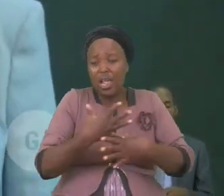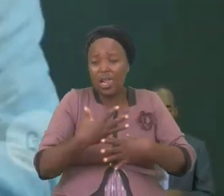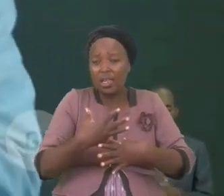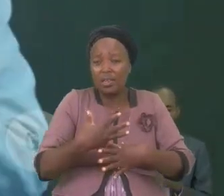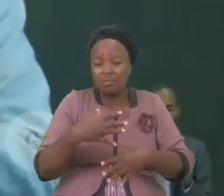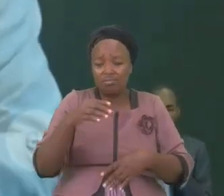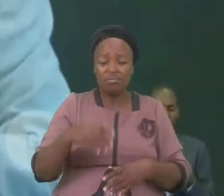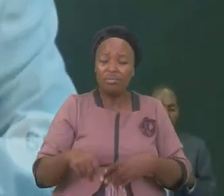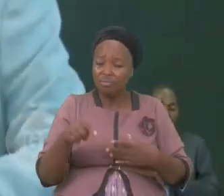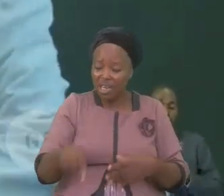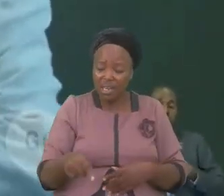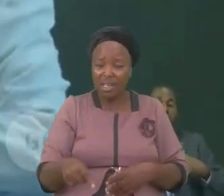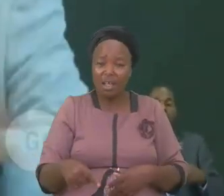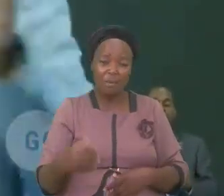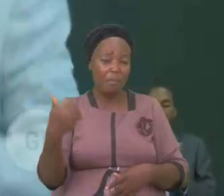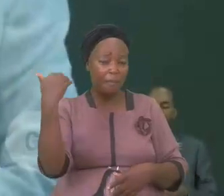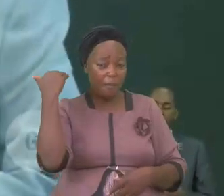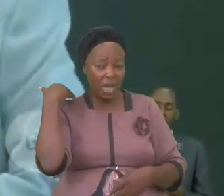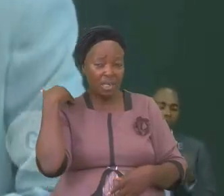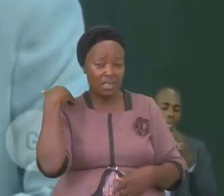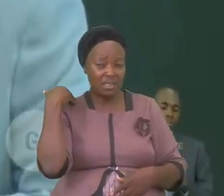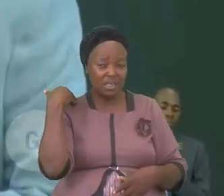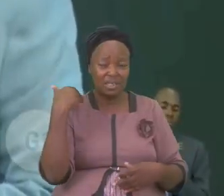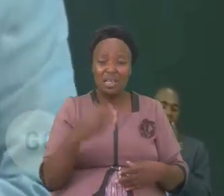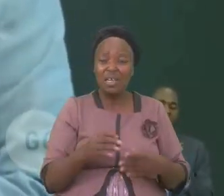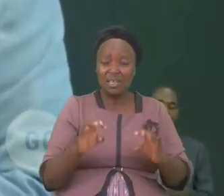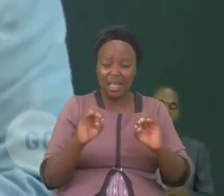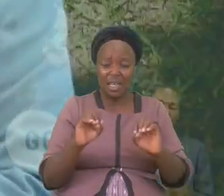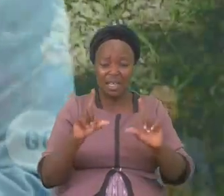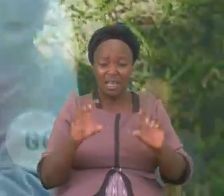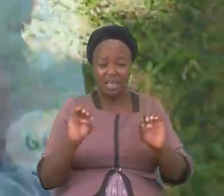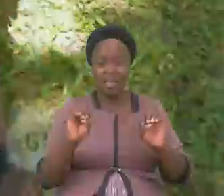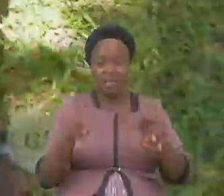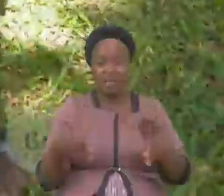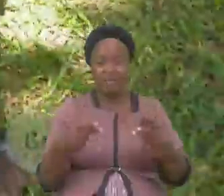elephantiasis, I command you, come out in and Jesus' I say, name. Amen.